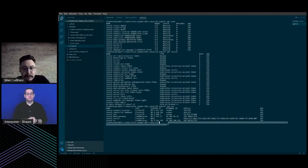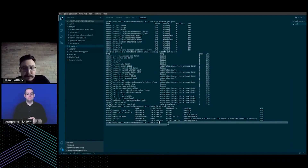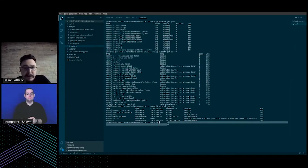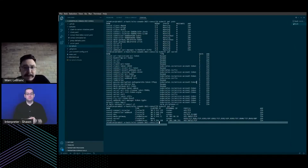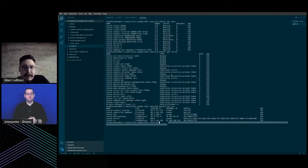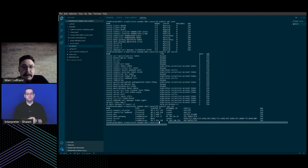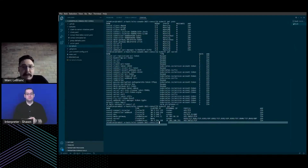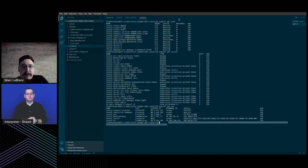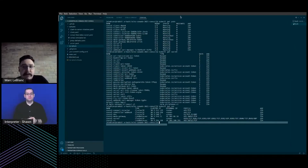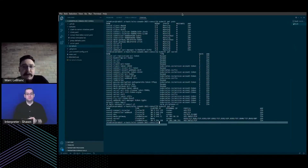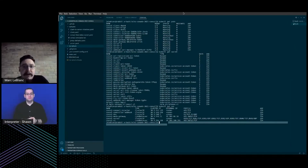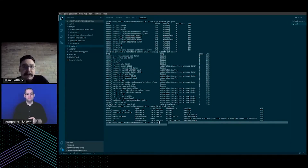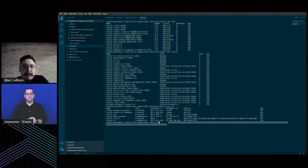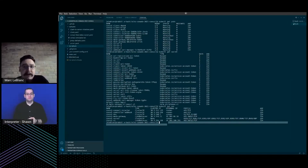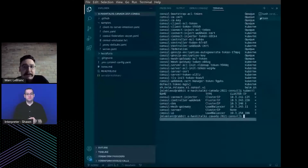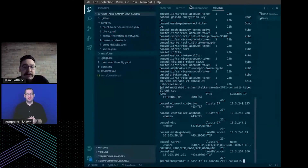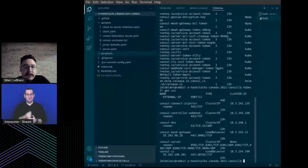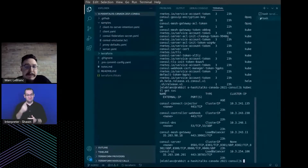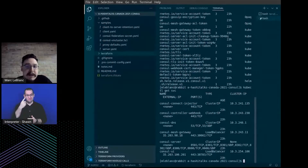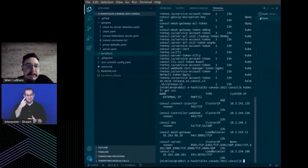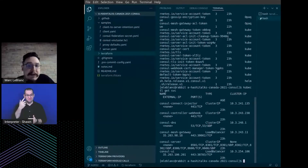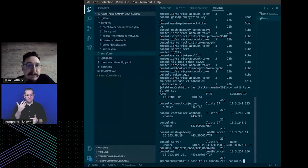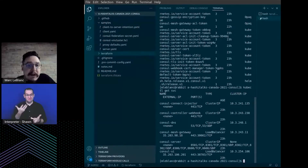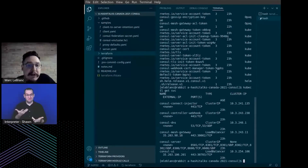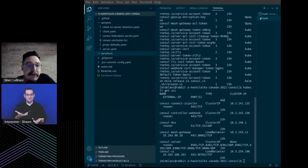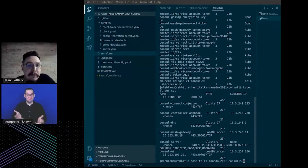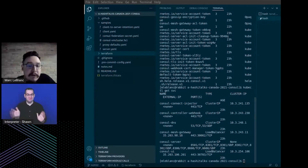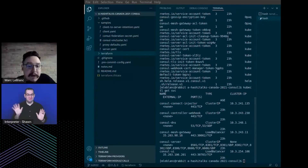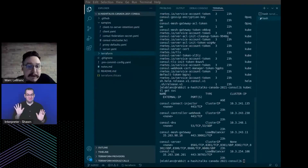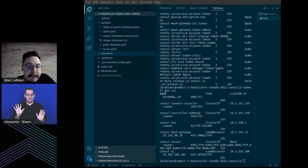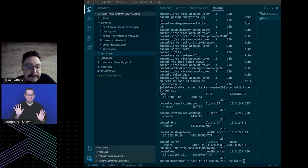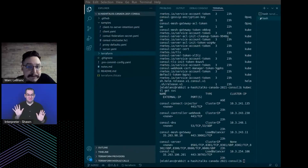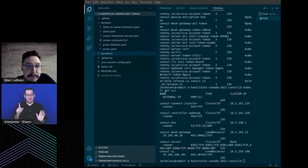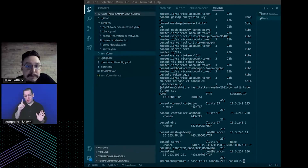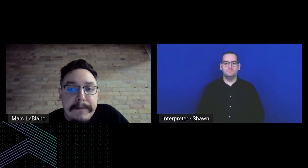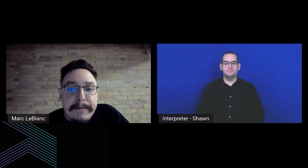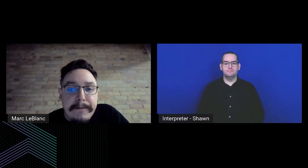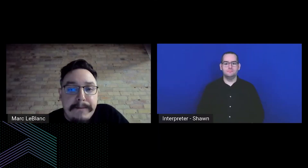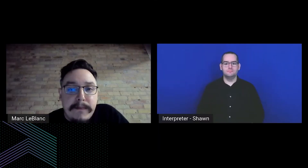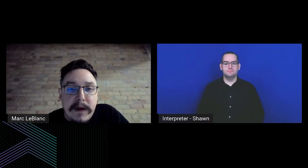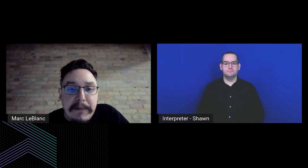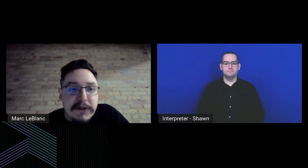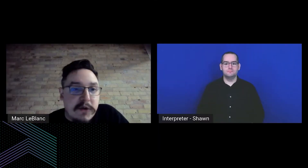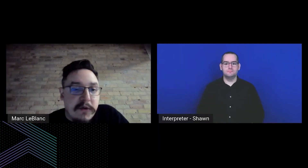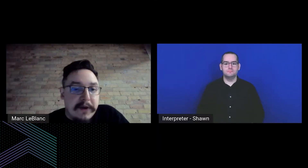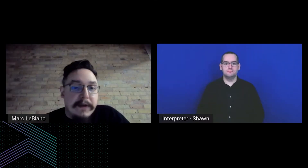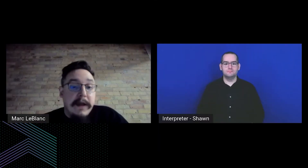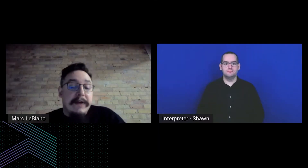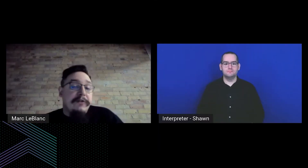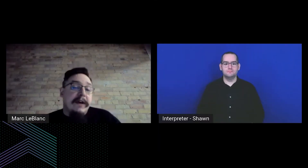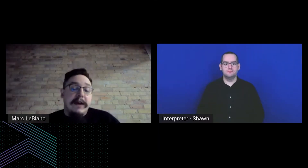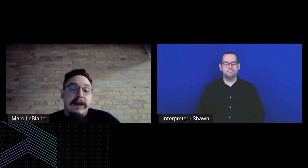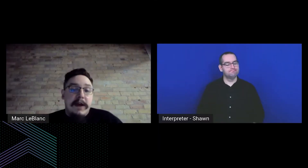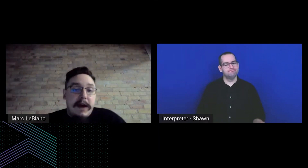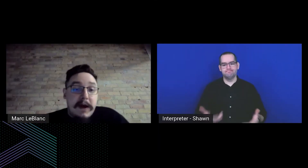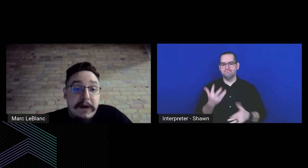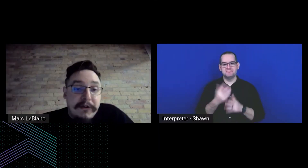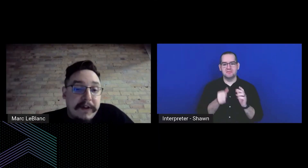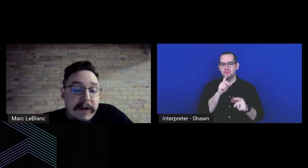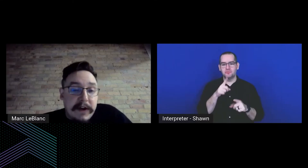And I think that's kind of it. Let me just switch back to my slides super quick. I'm not sure where we're going. That's okay.